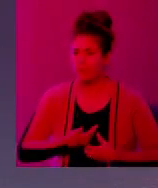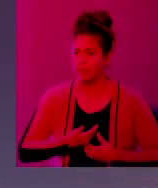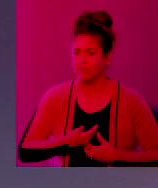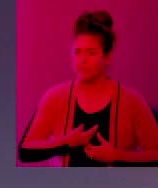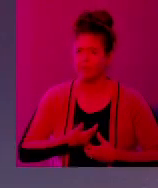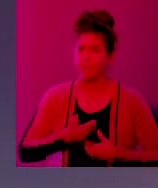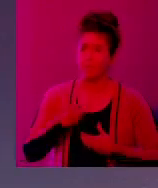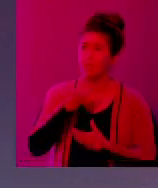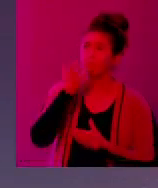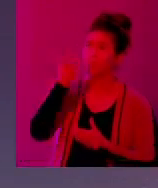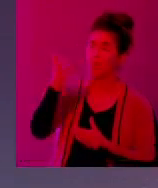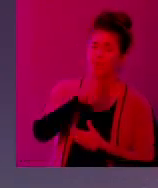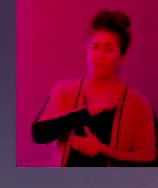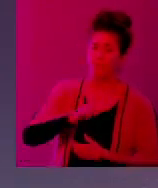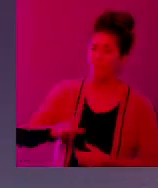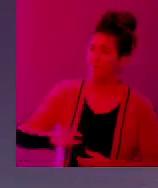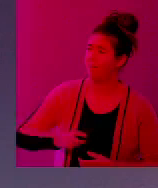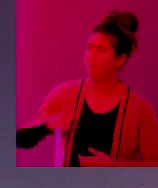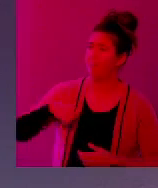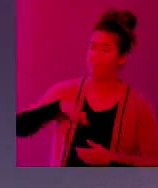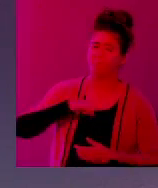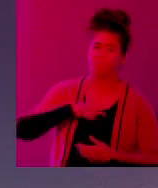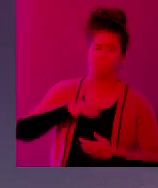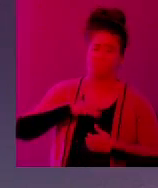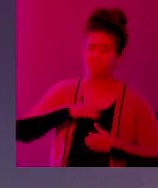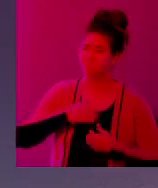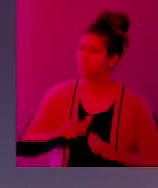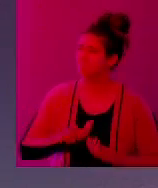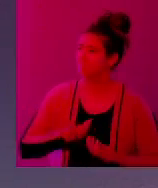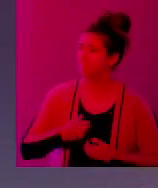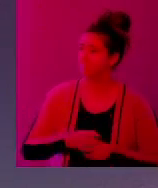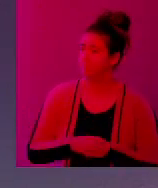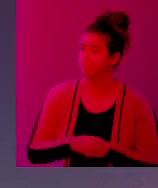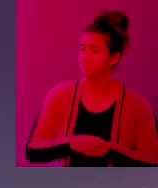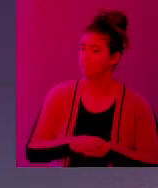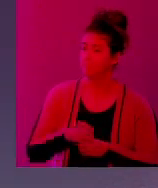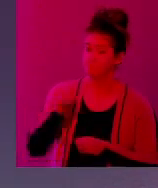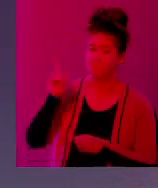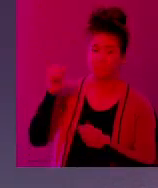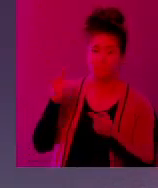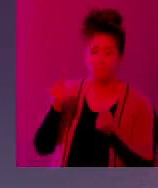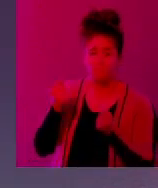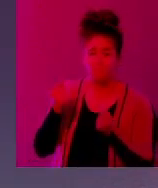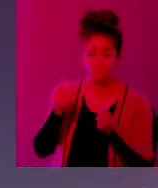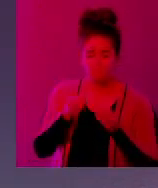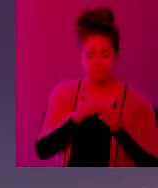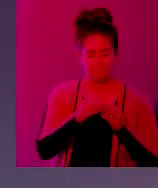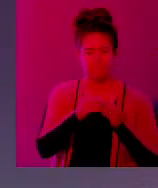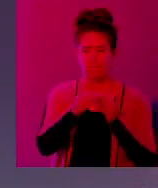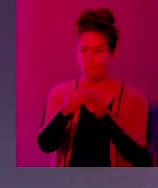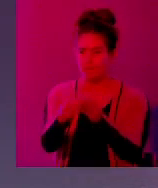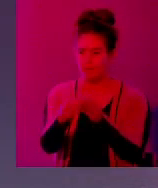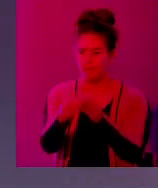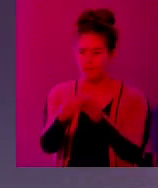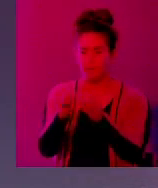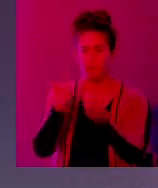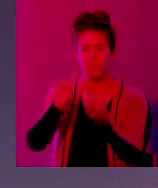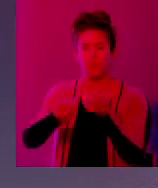distress. And he led them forth by the right way, that they might go to a city of